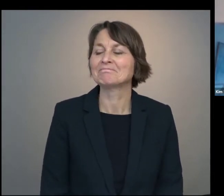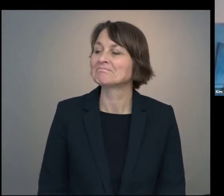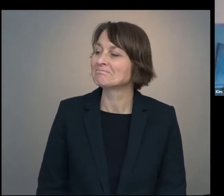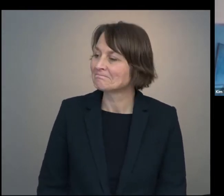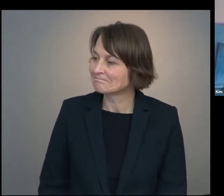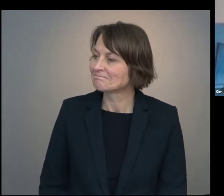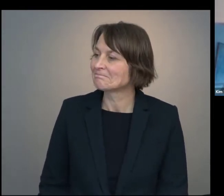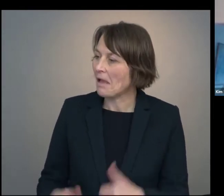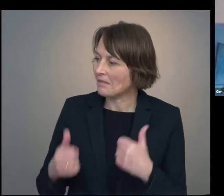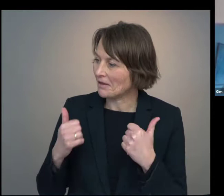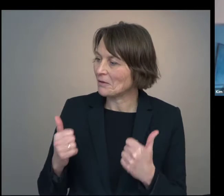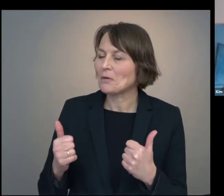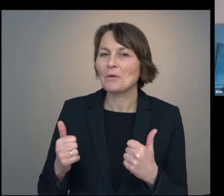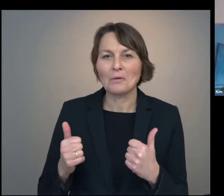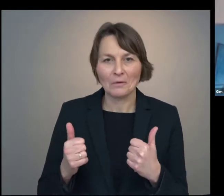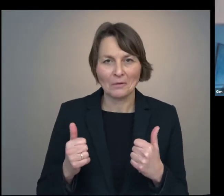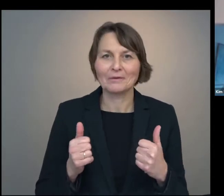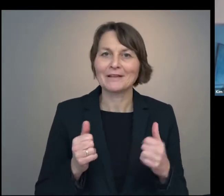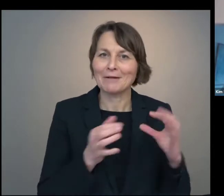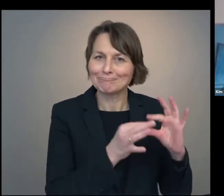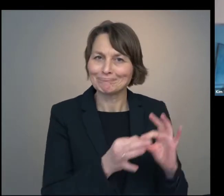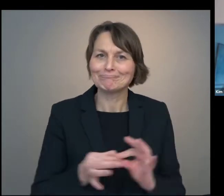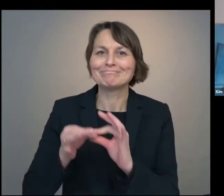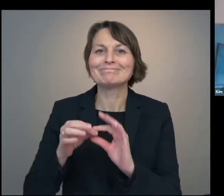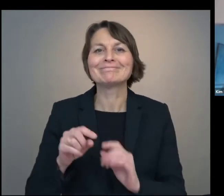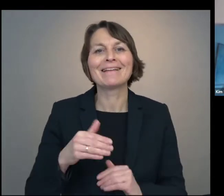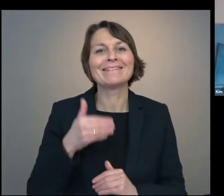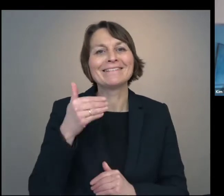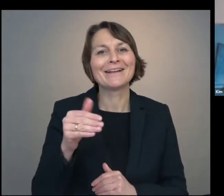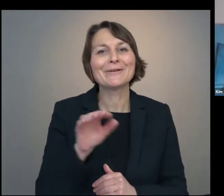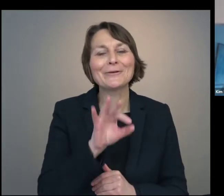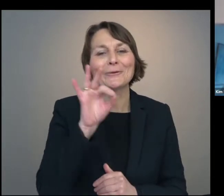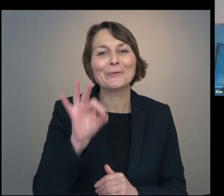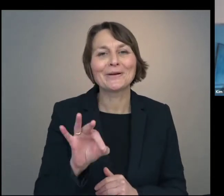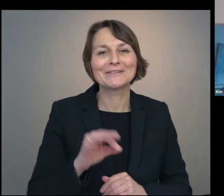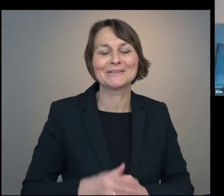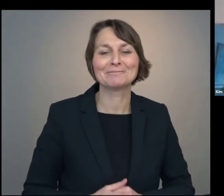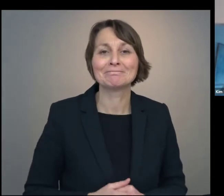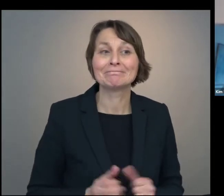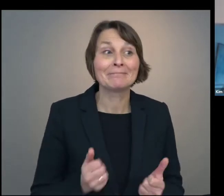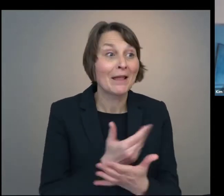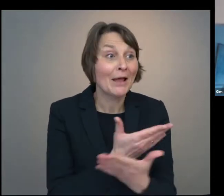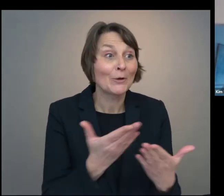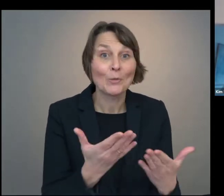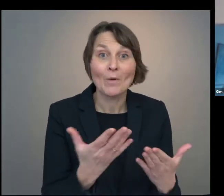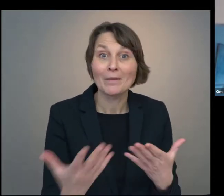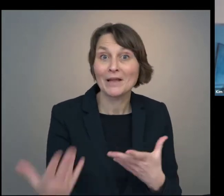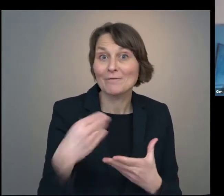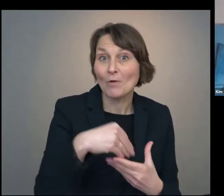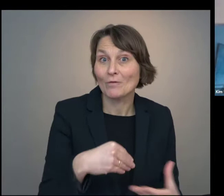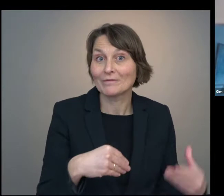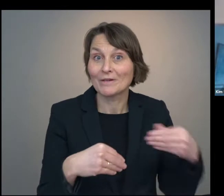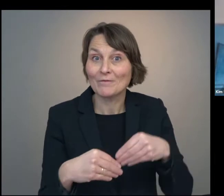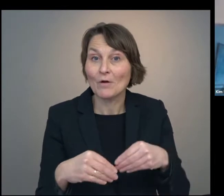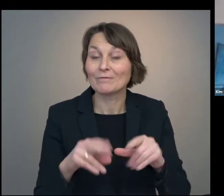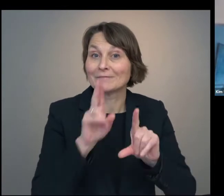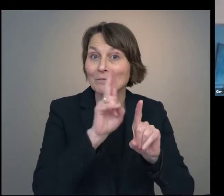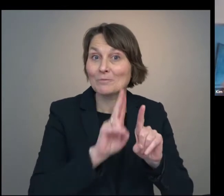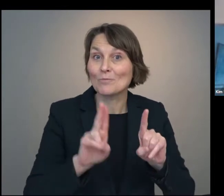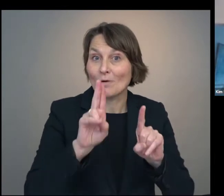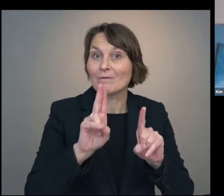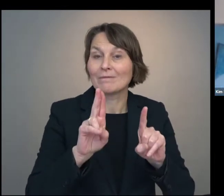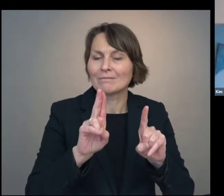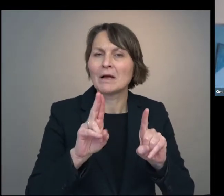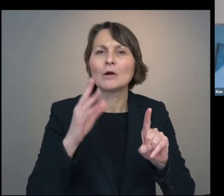I think that leads really nicely into my next question. Everyone who's involved in Umbraco realizes